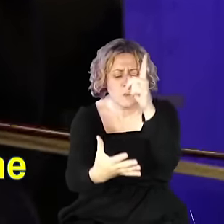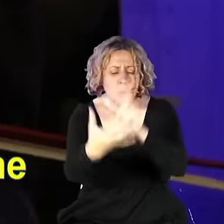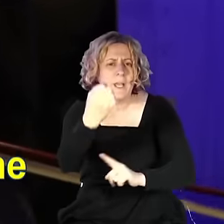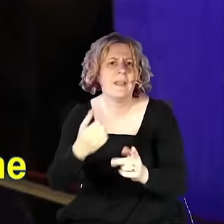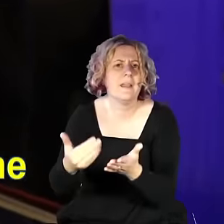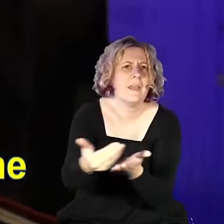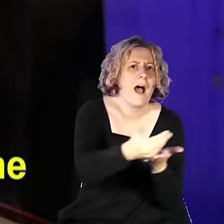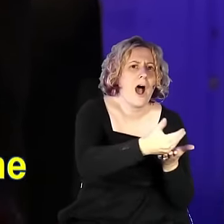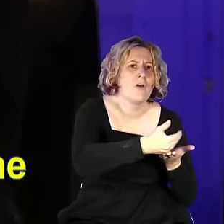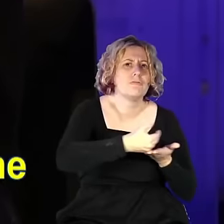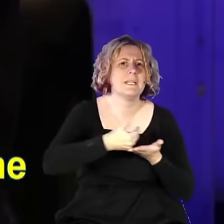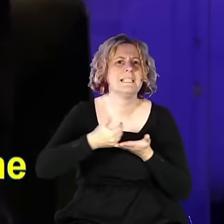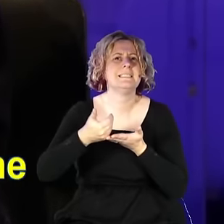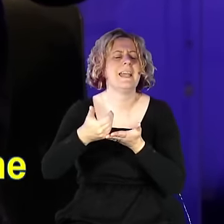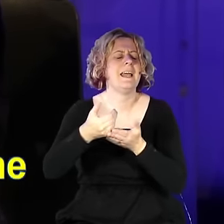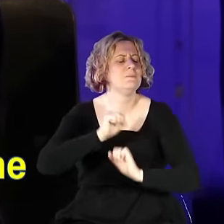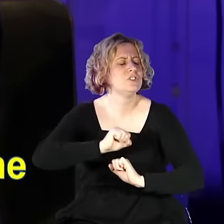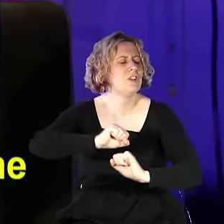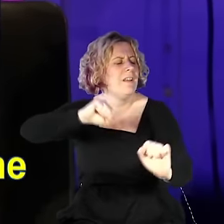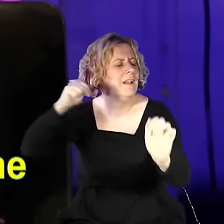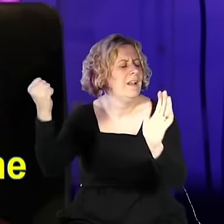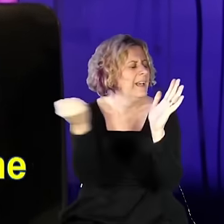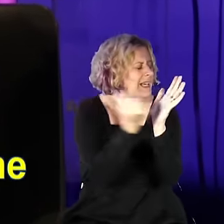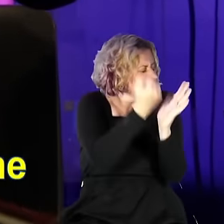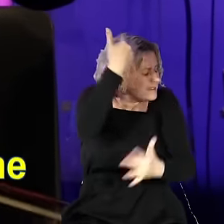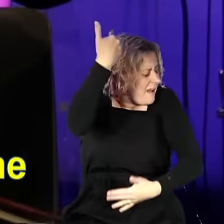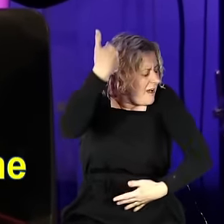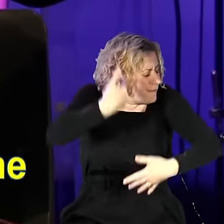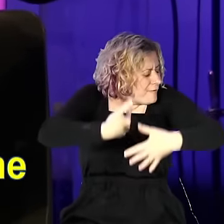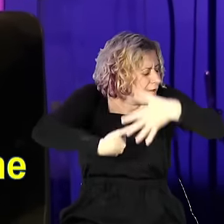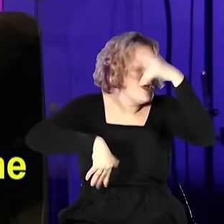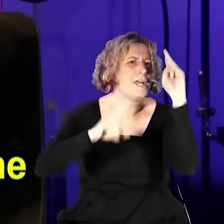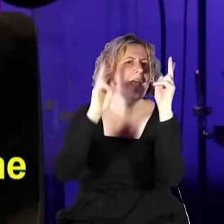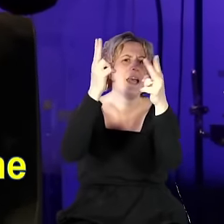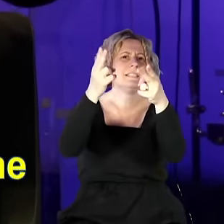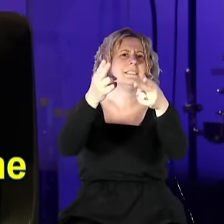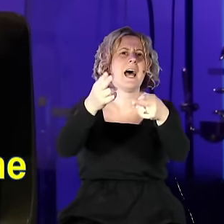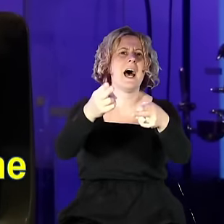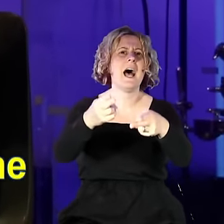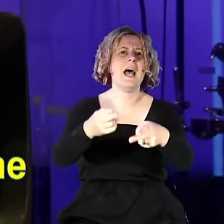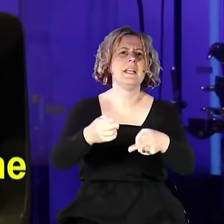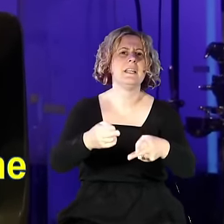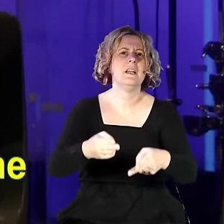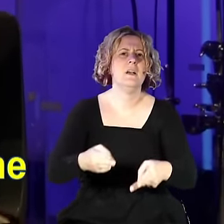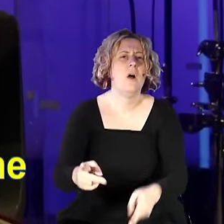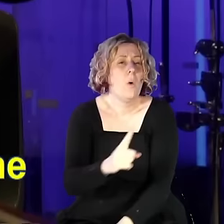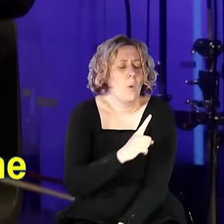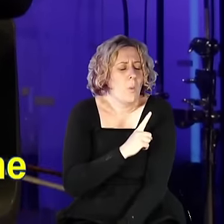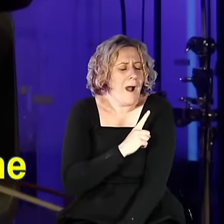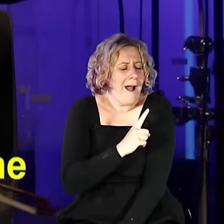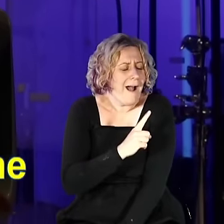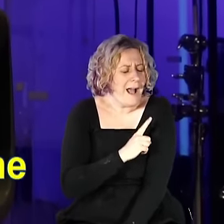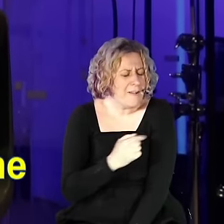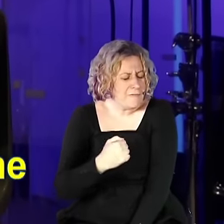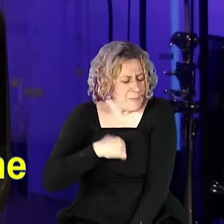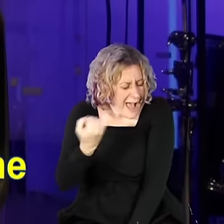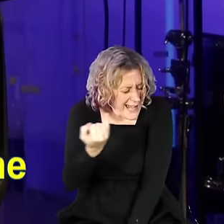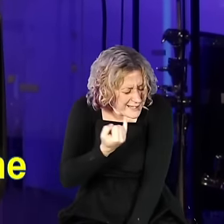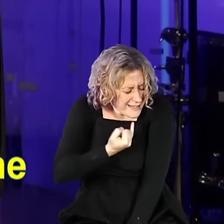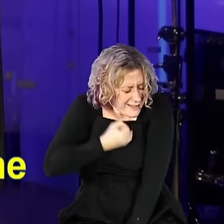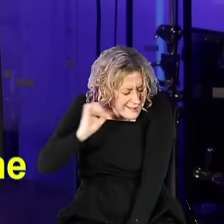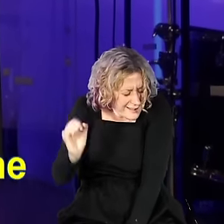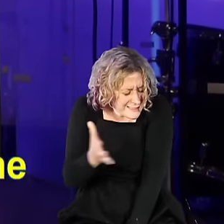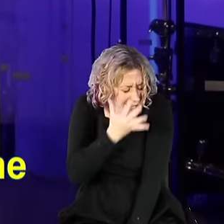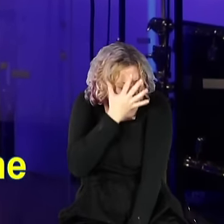And to win our redemption, he suffered and died for the sake of